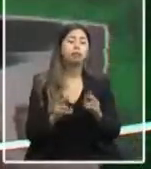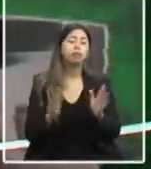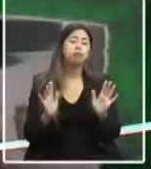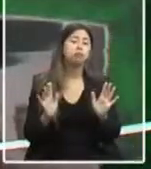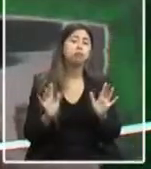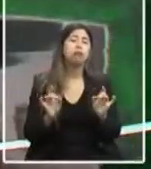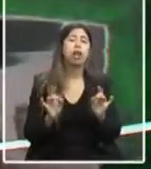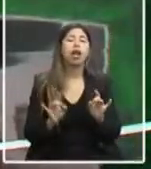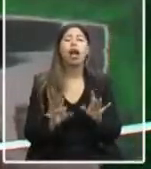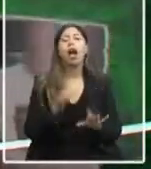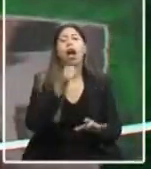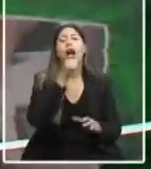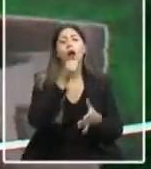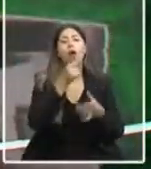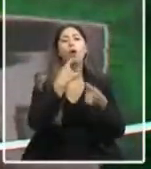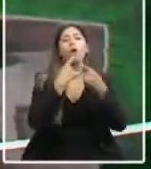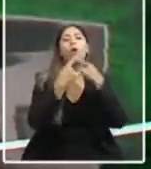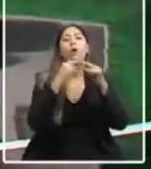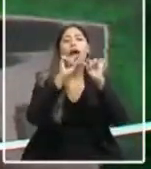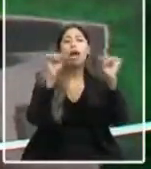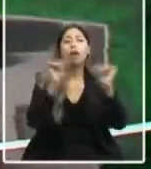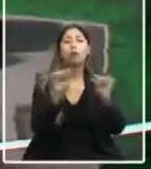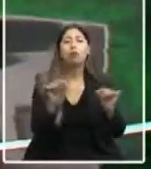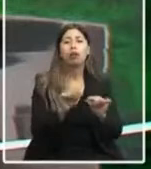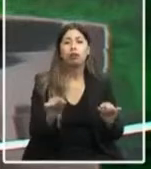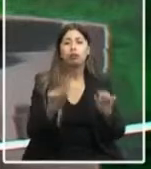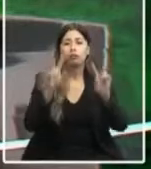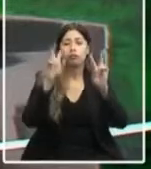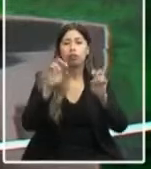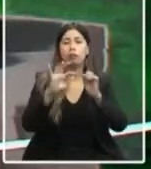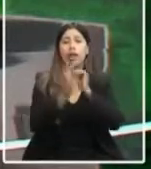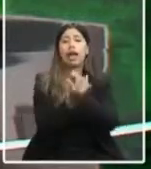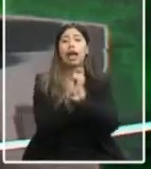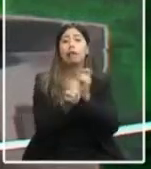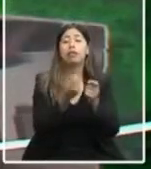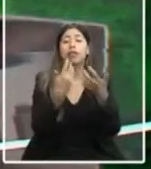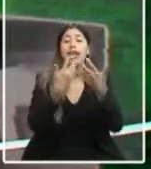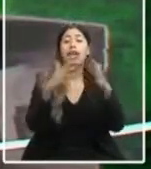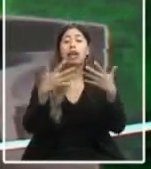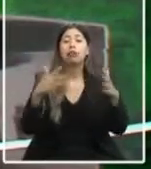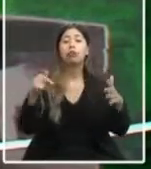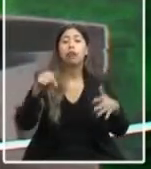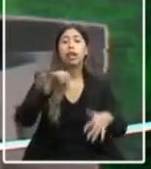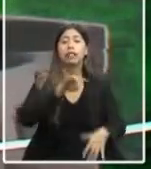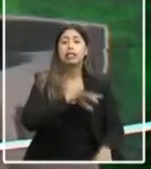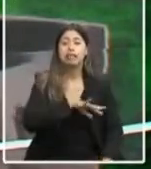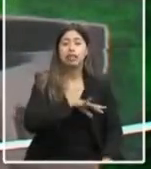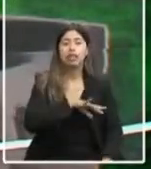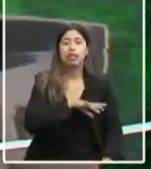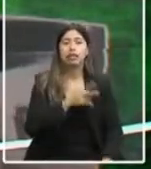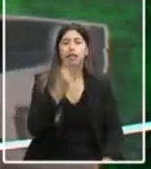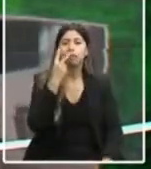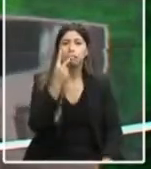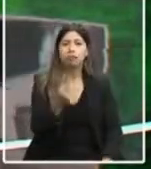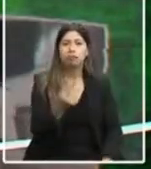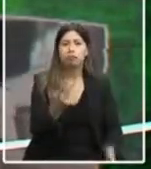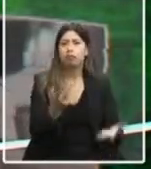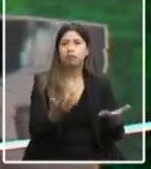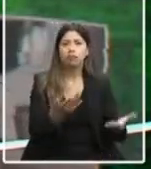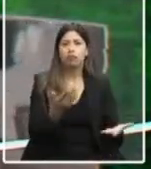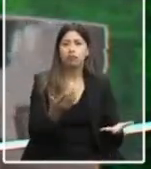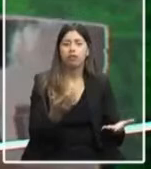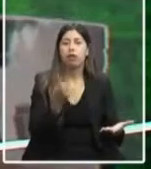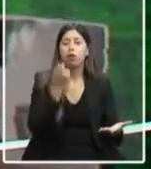Chile and try and price some of them to see what it's worth. First of all, of course, you want to look at the health of